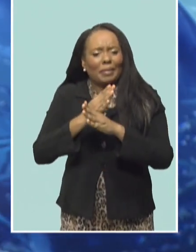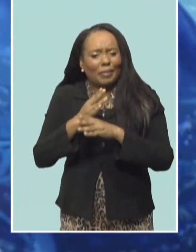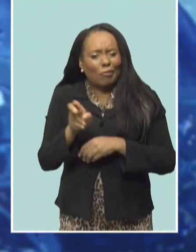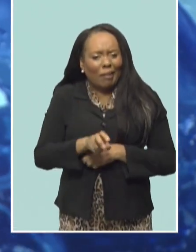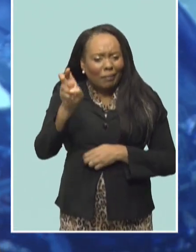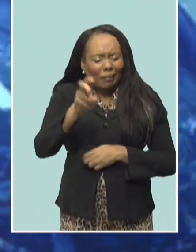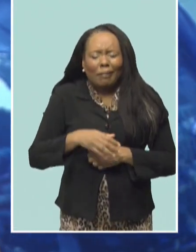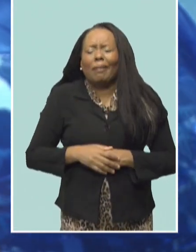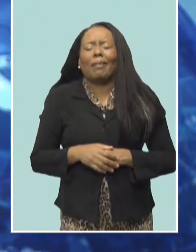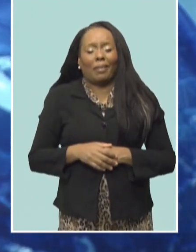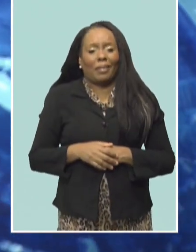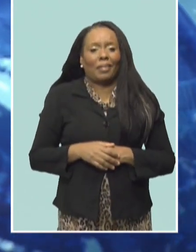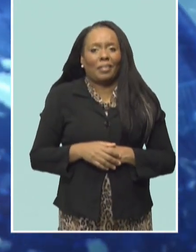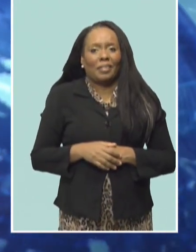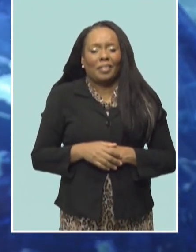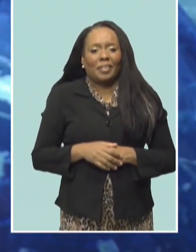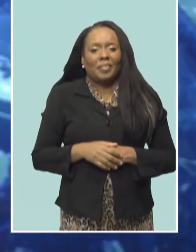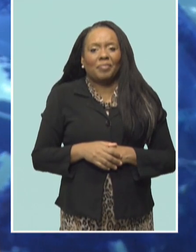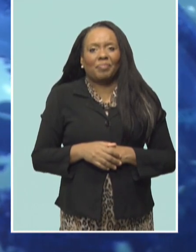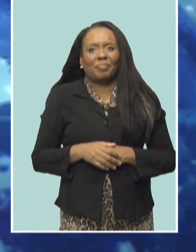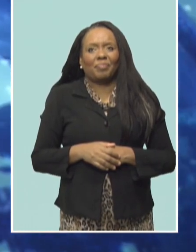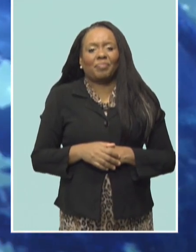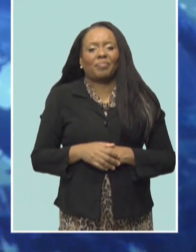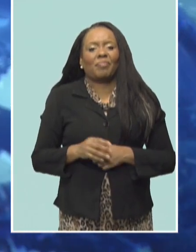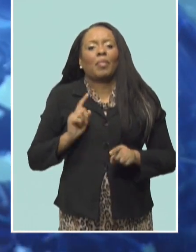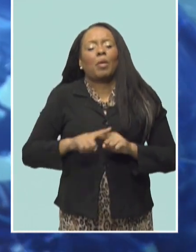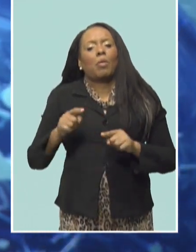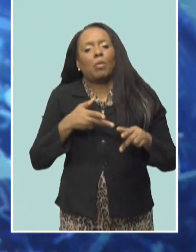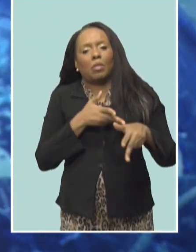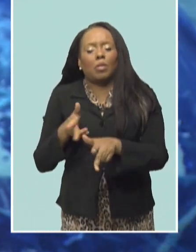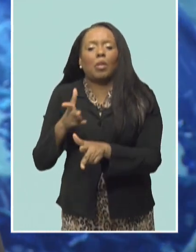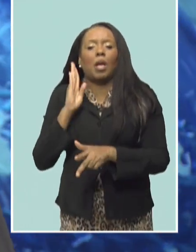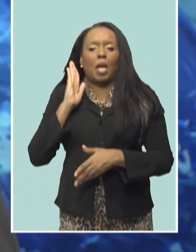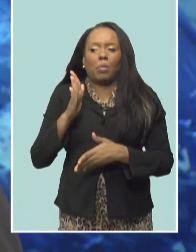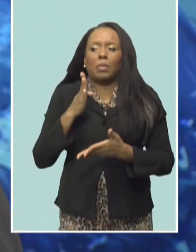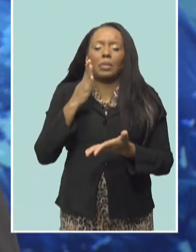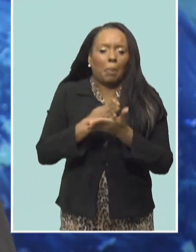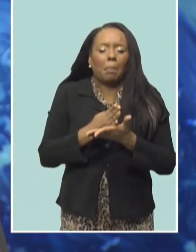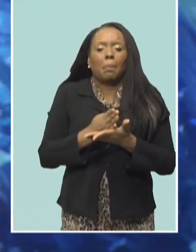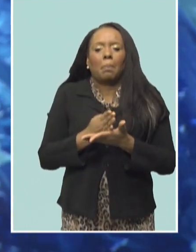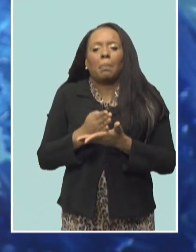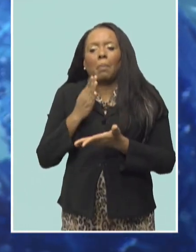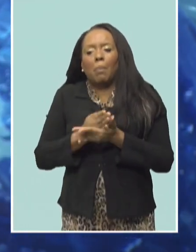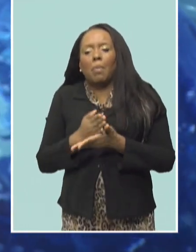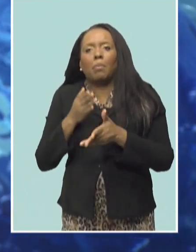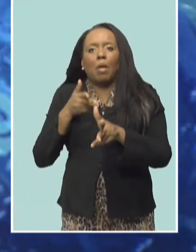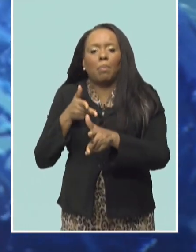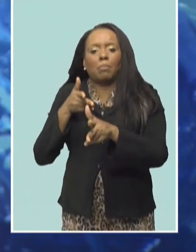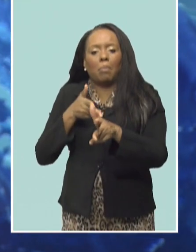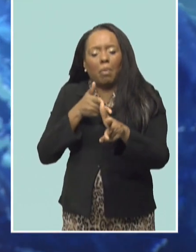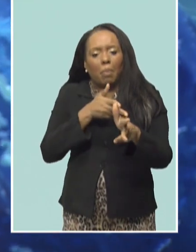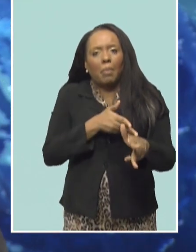those routes, though, we're going to be making some stops, and on those stops, that's where we're going to be giving out